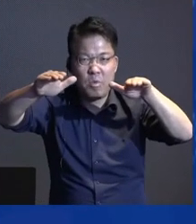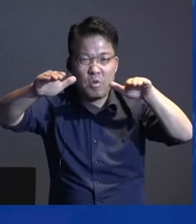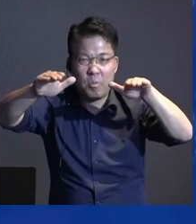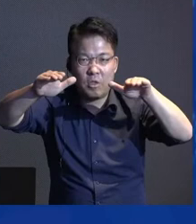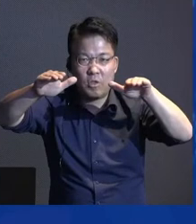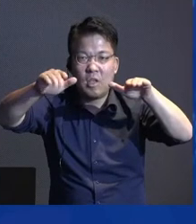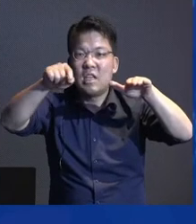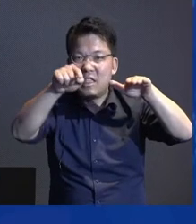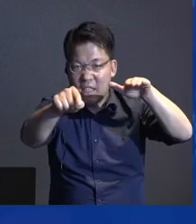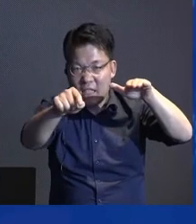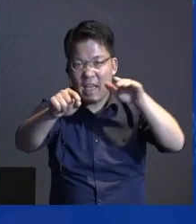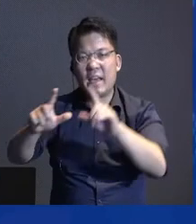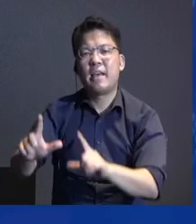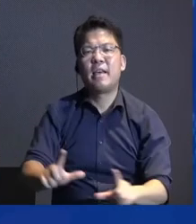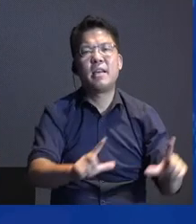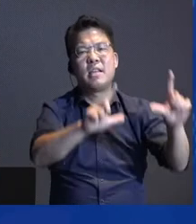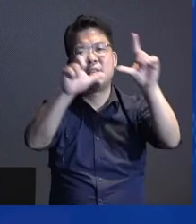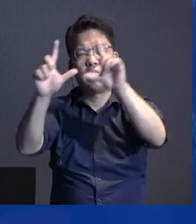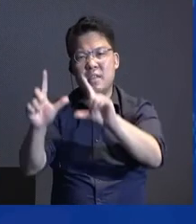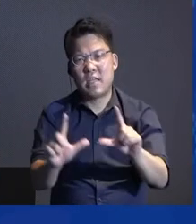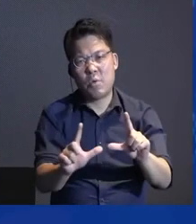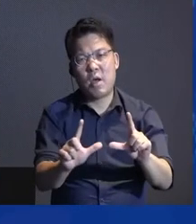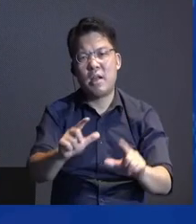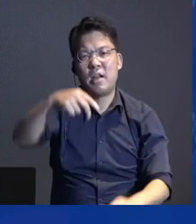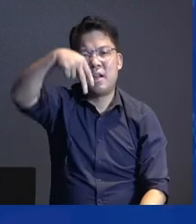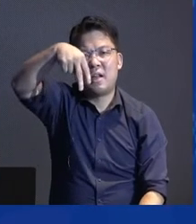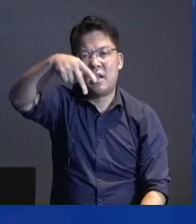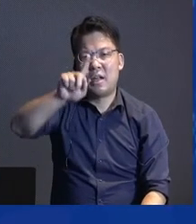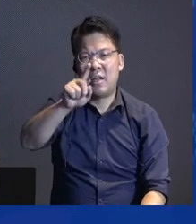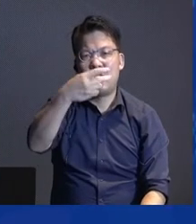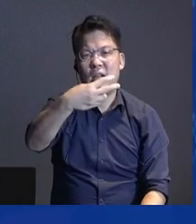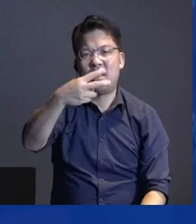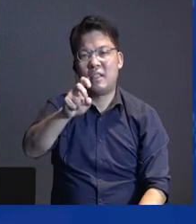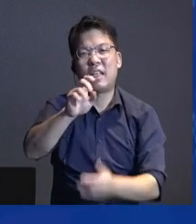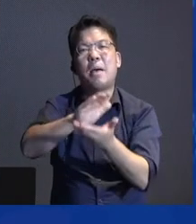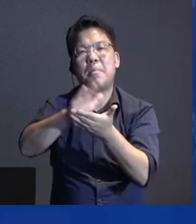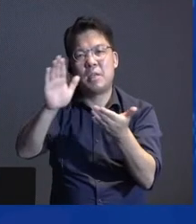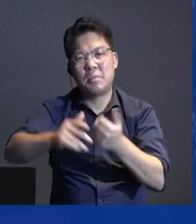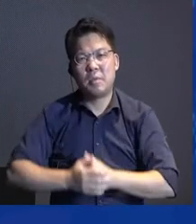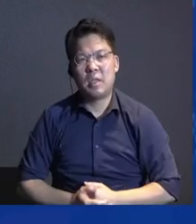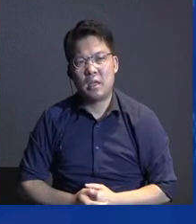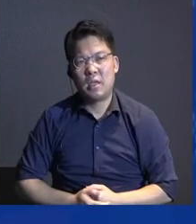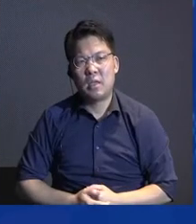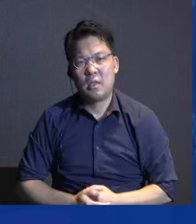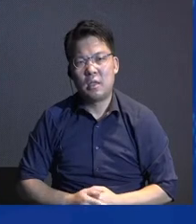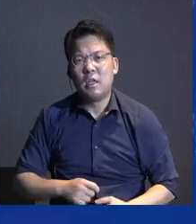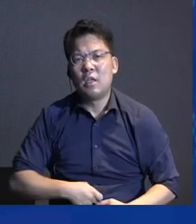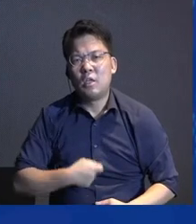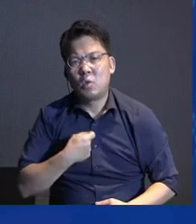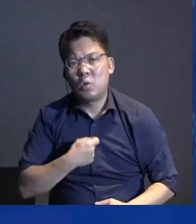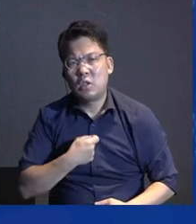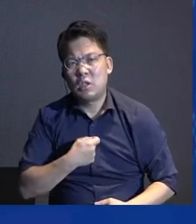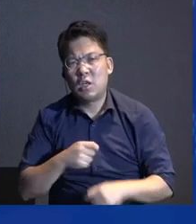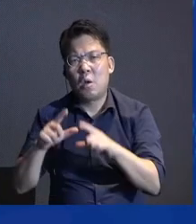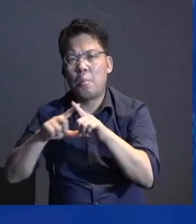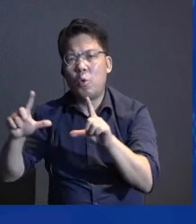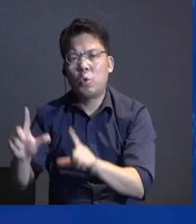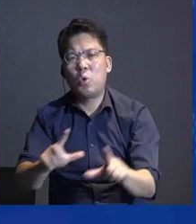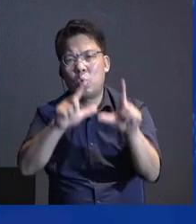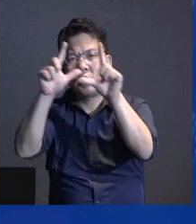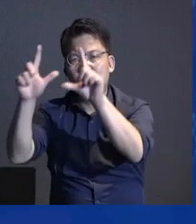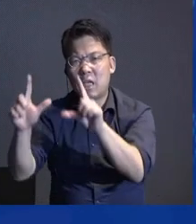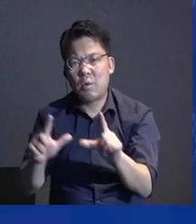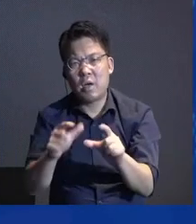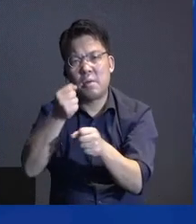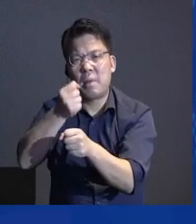life. It's more difficult to create an ordinary daily life. In order to make it, you have to understand